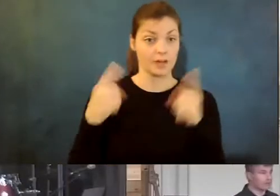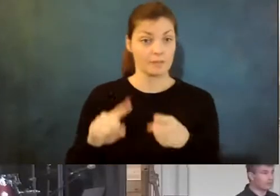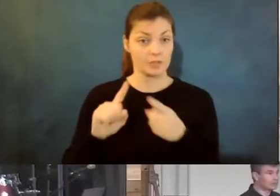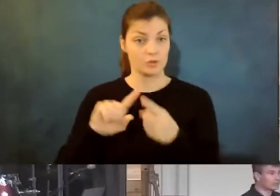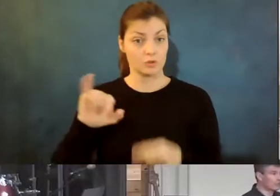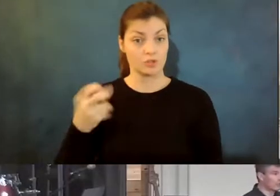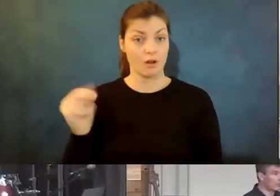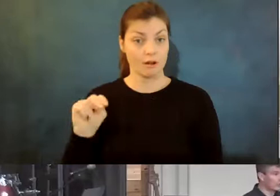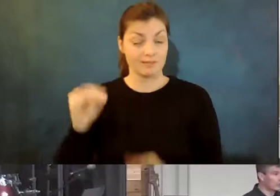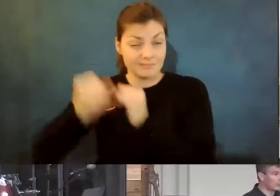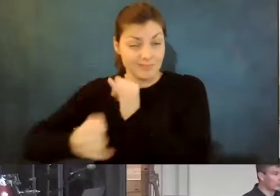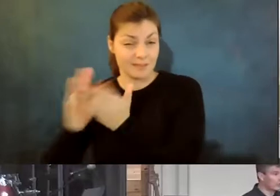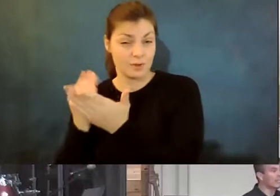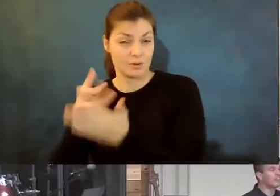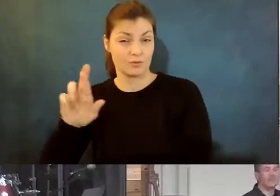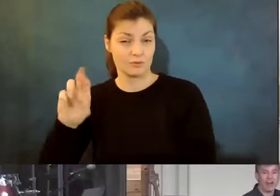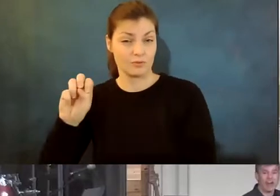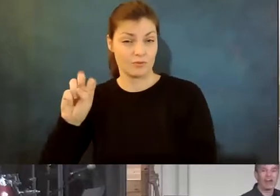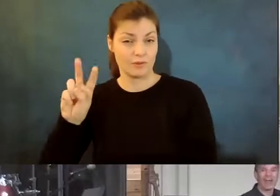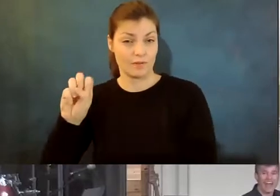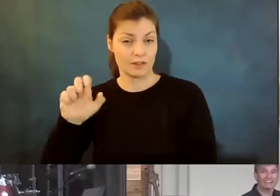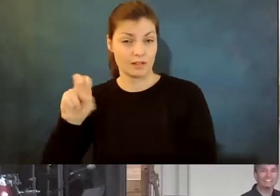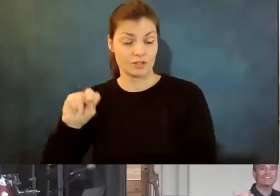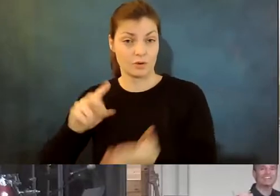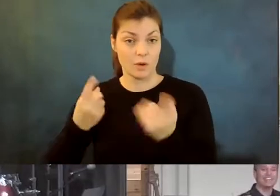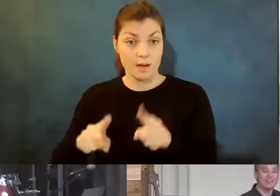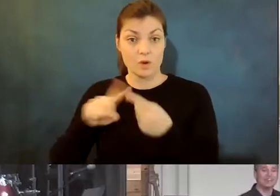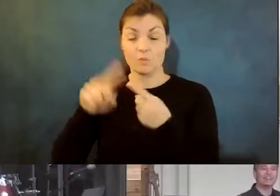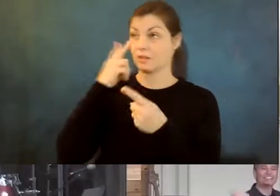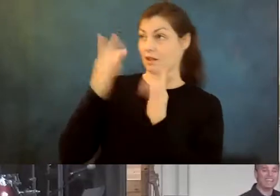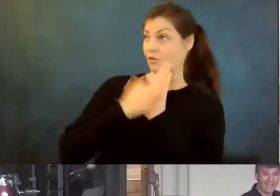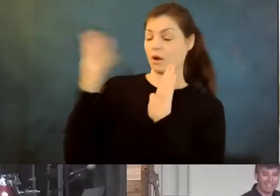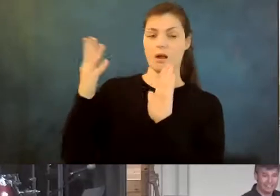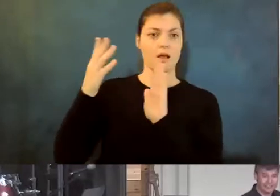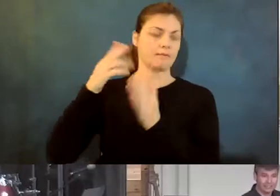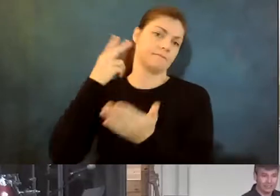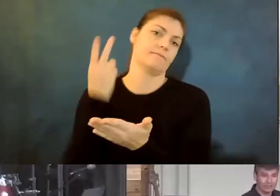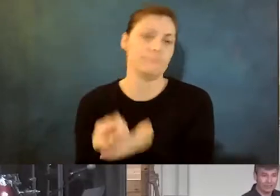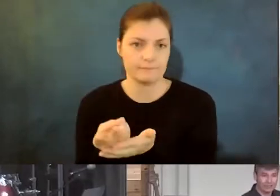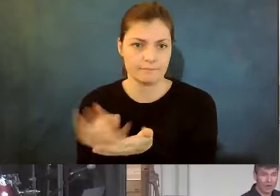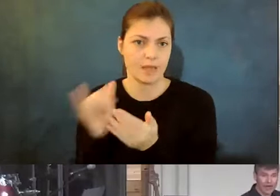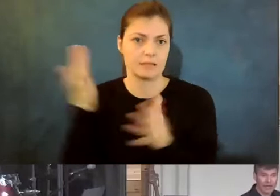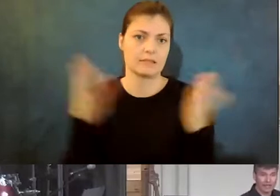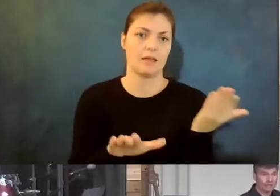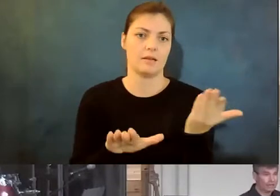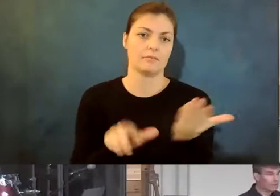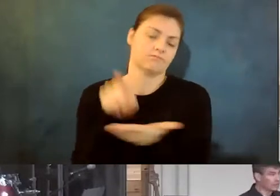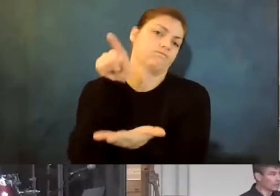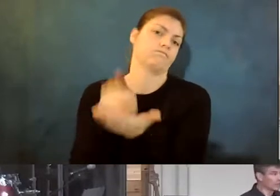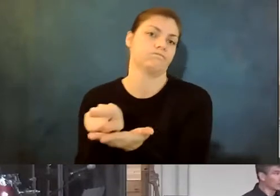when he came into the presence of the Lord? He fell as if dead. Why?